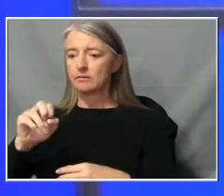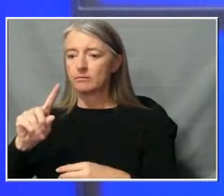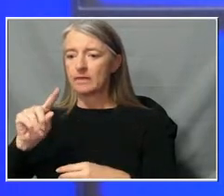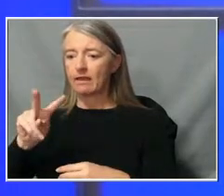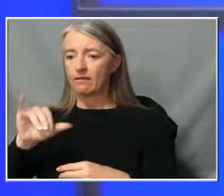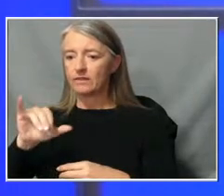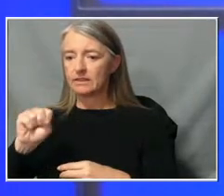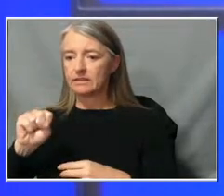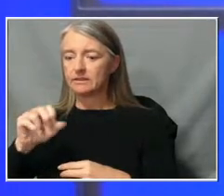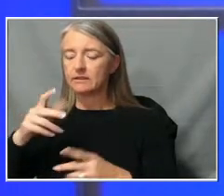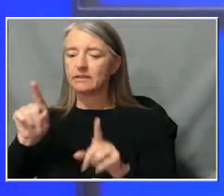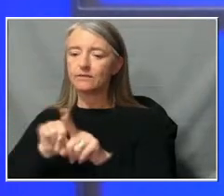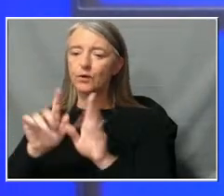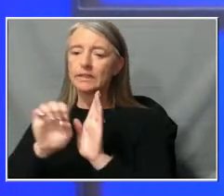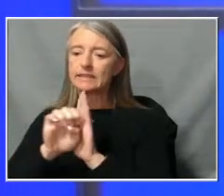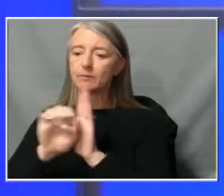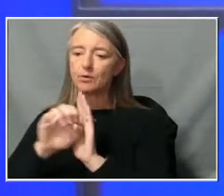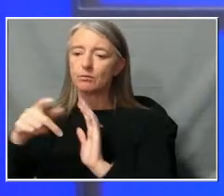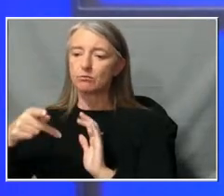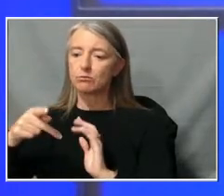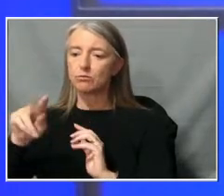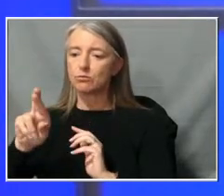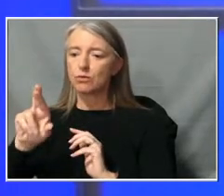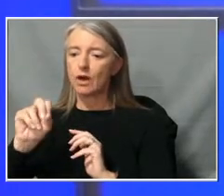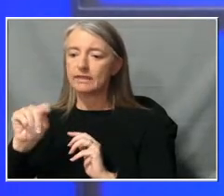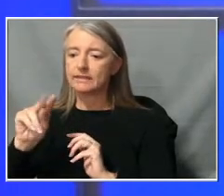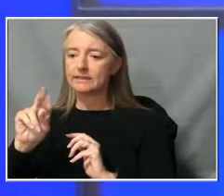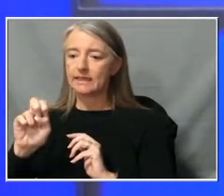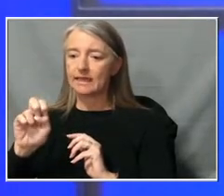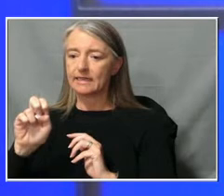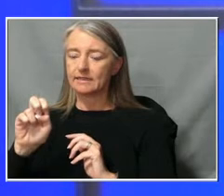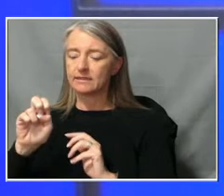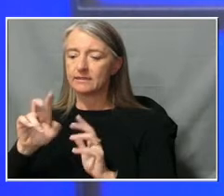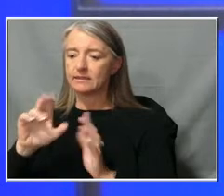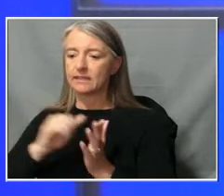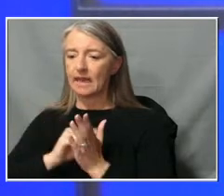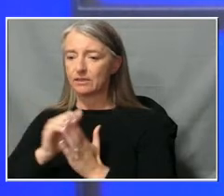cancer. And so really for tumors where